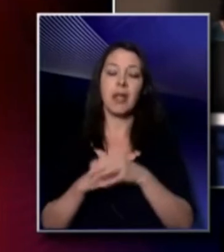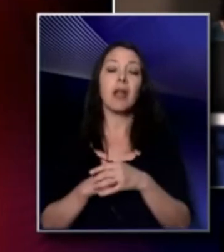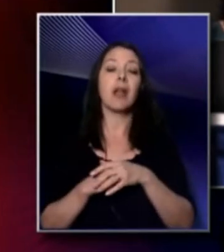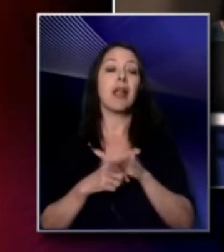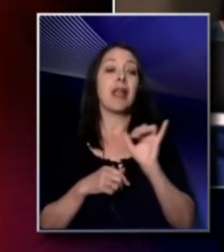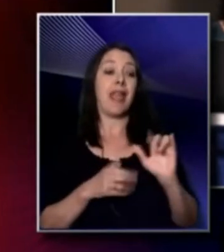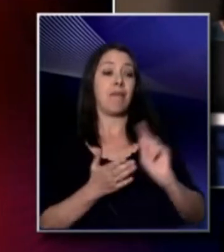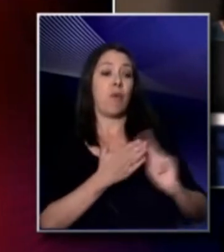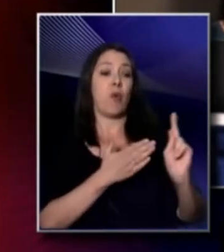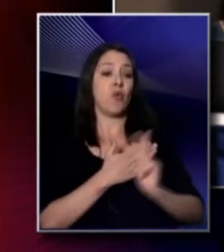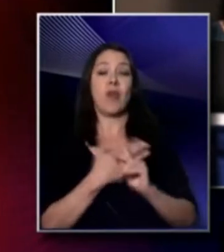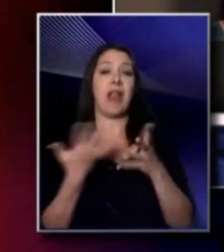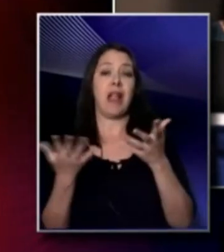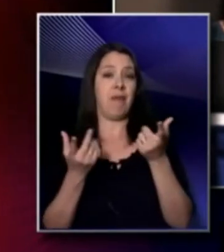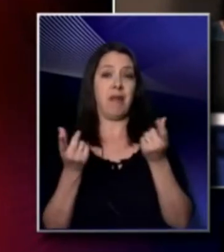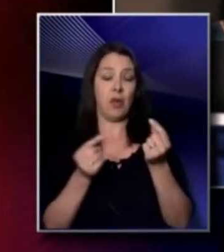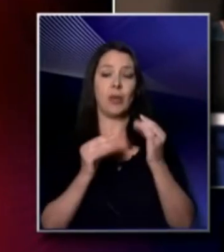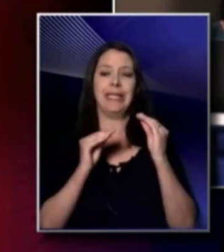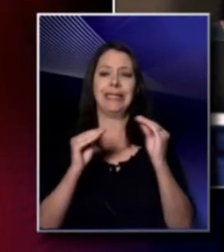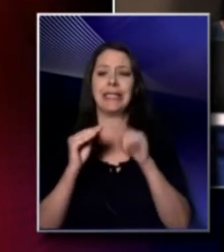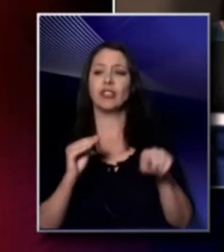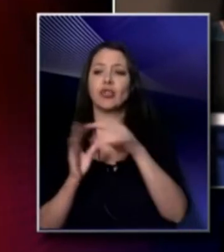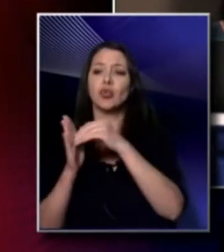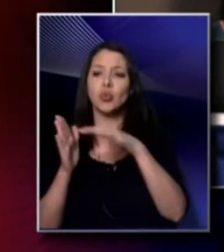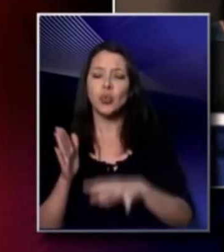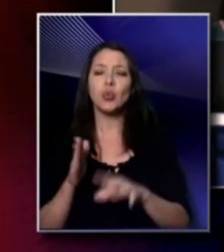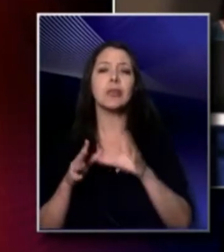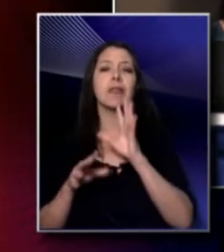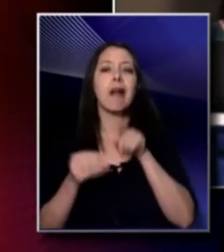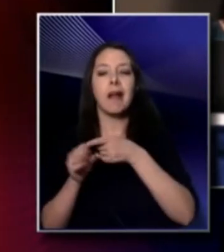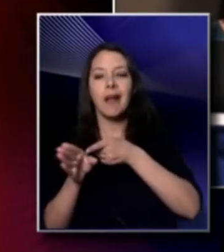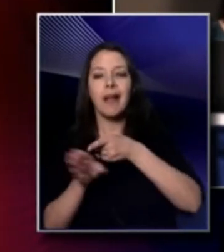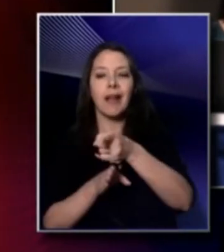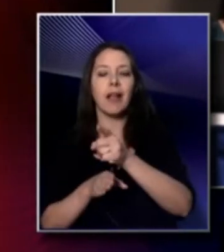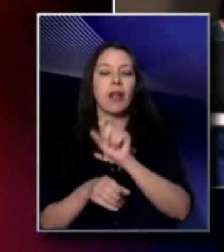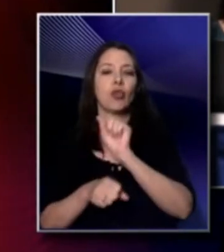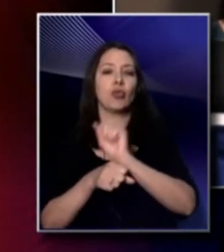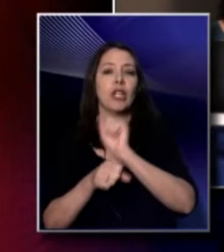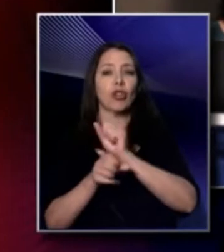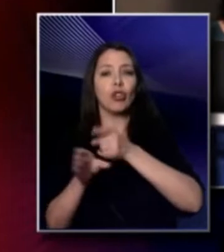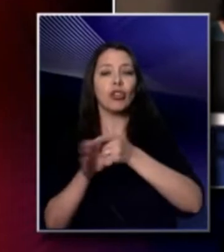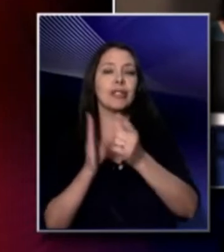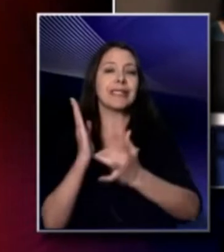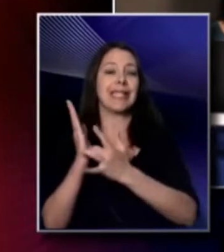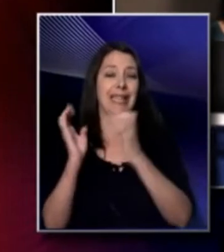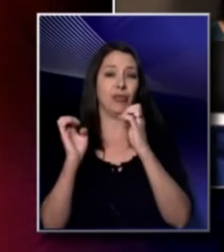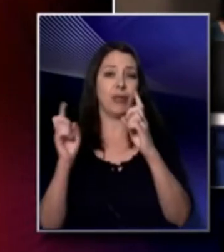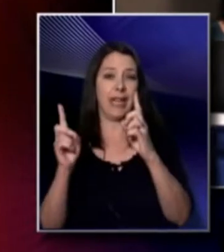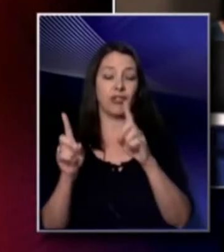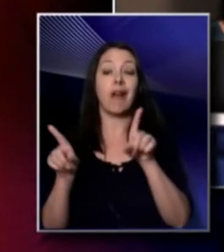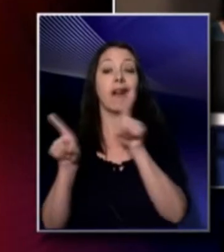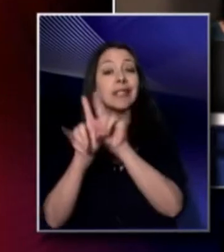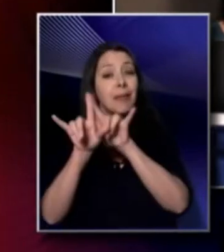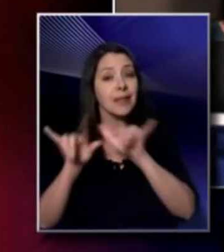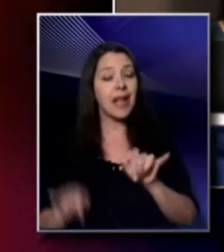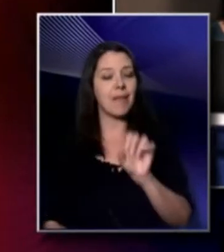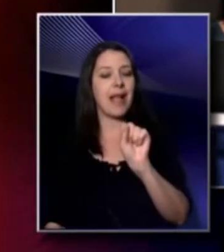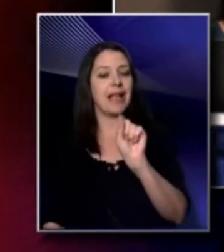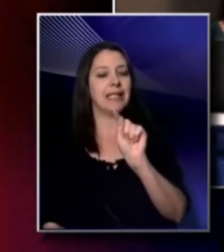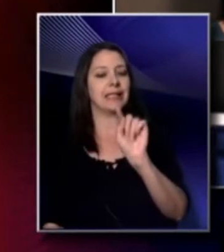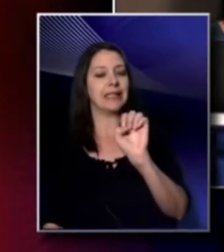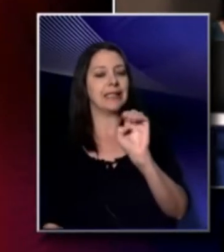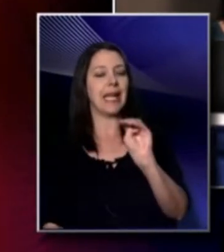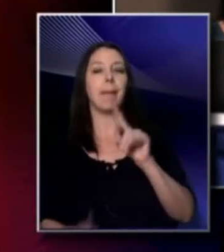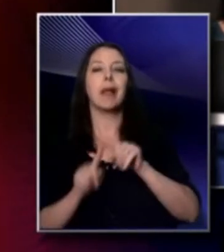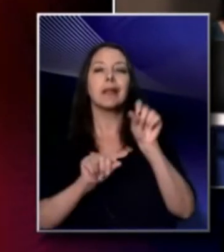Patterson program teaches our students at PDSD career and technical education, along with STEM, which is the science,